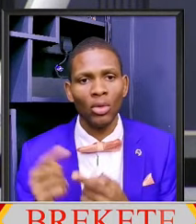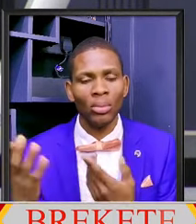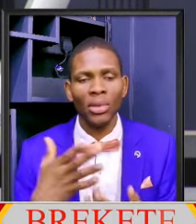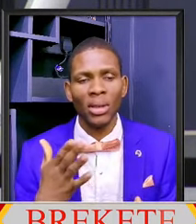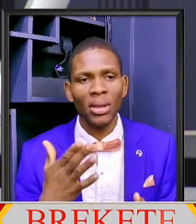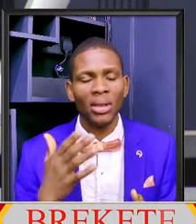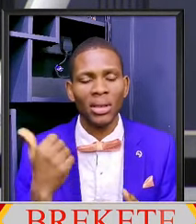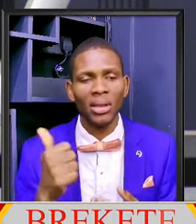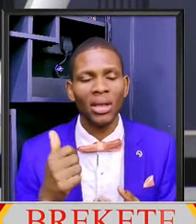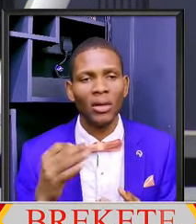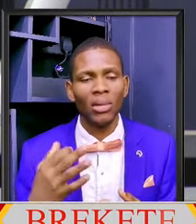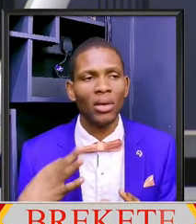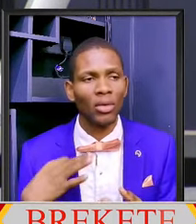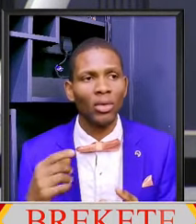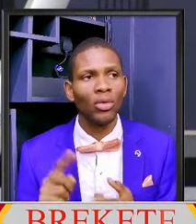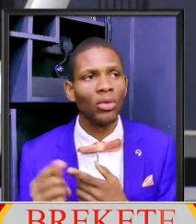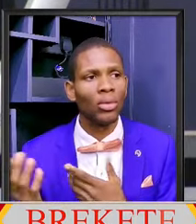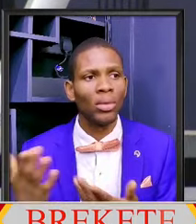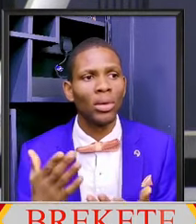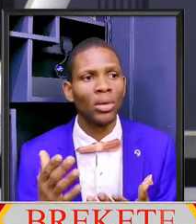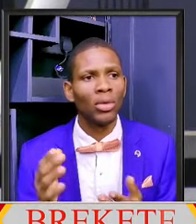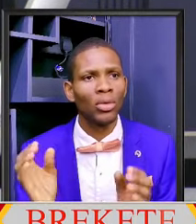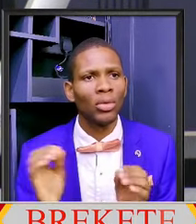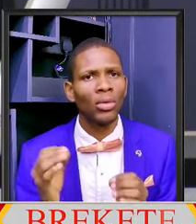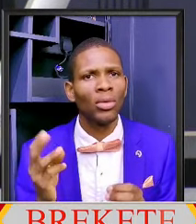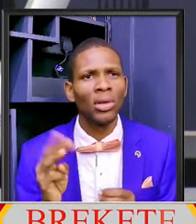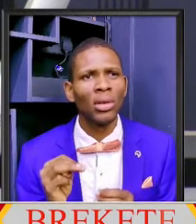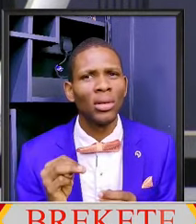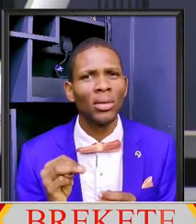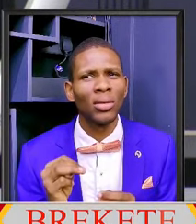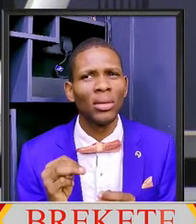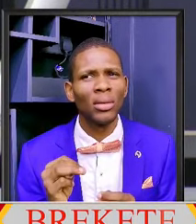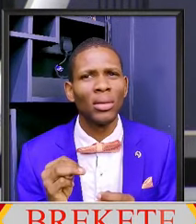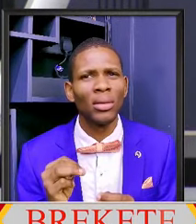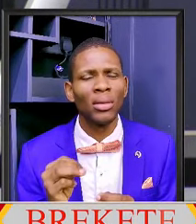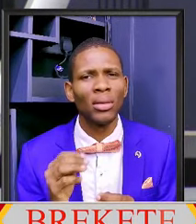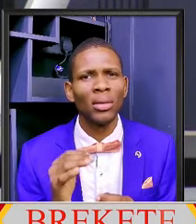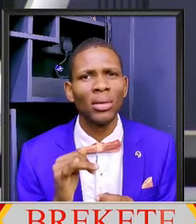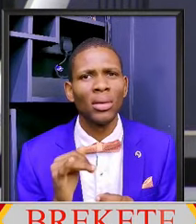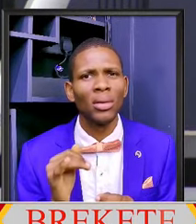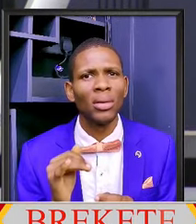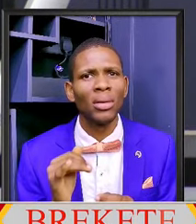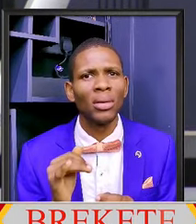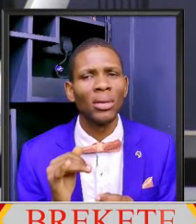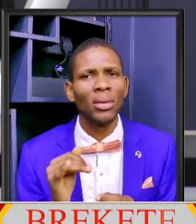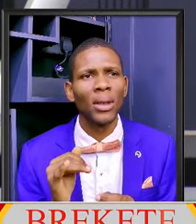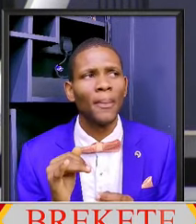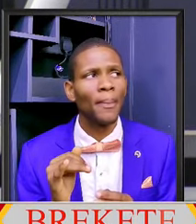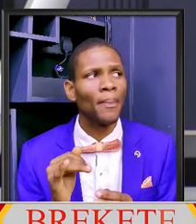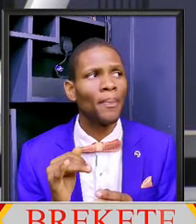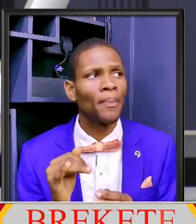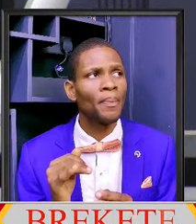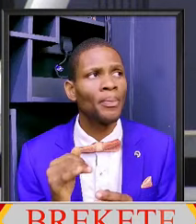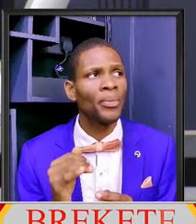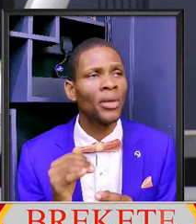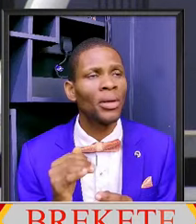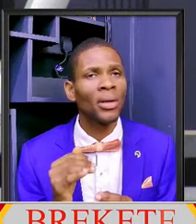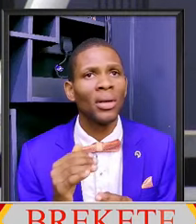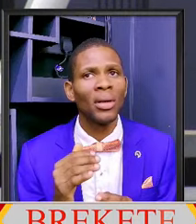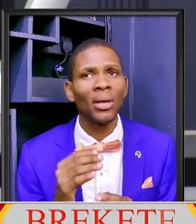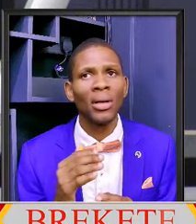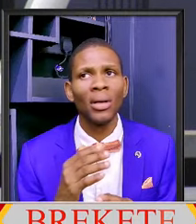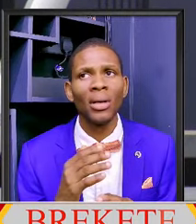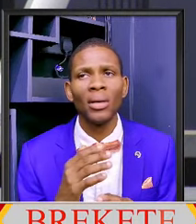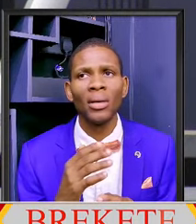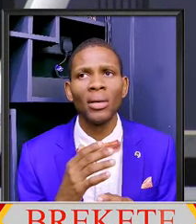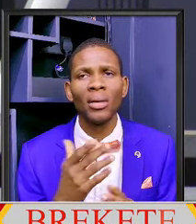don't wear anymore. Mm-hmm. None of them, I think it's less than 50K. None of them. And she's going to add 10 of